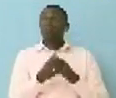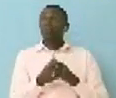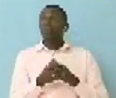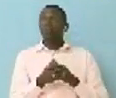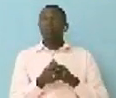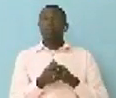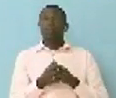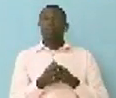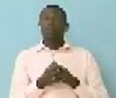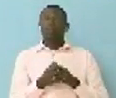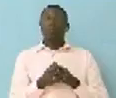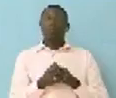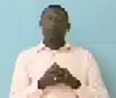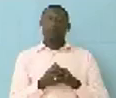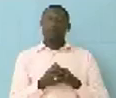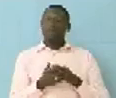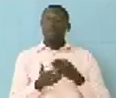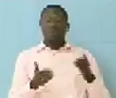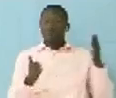That remains my position.